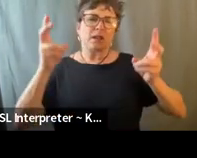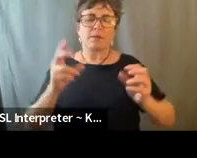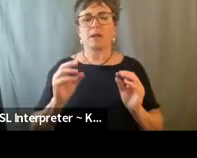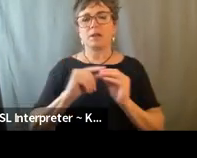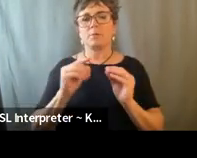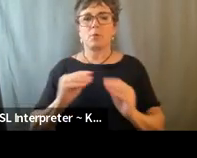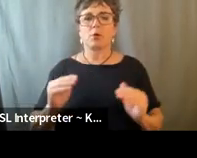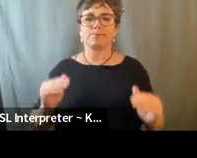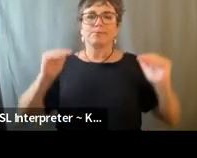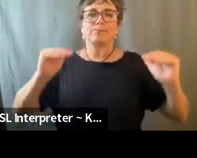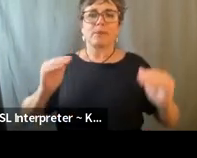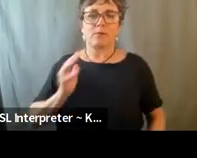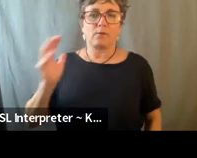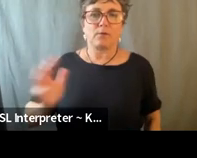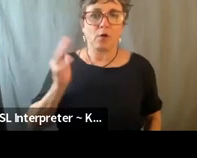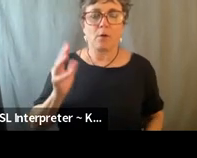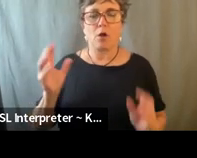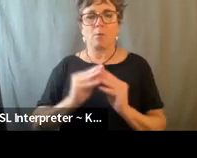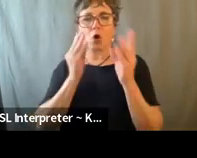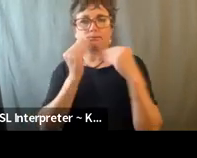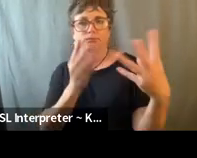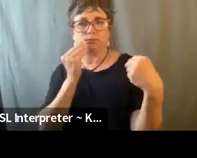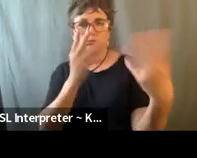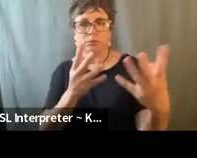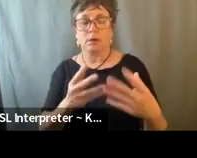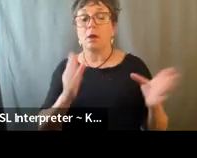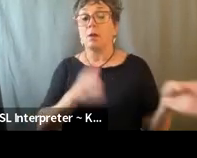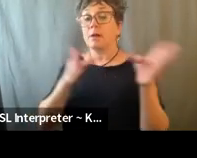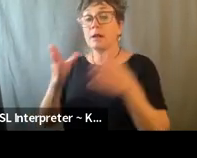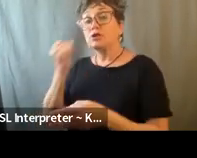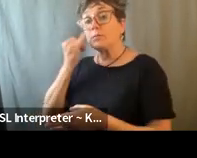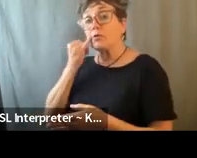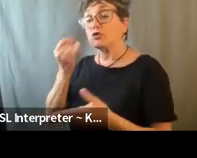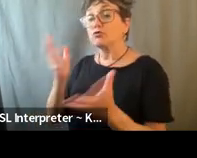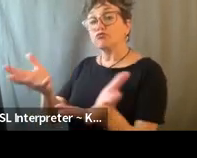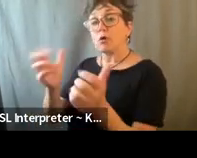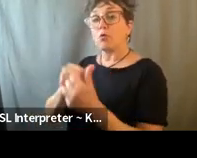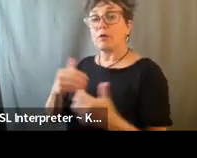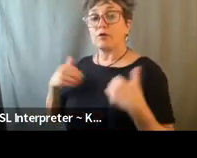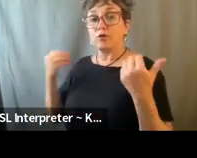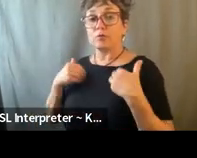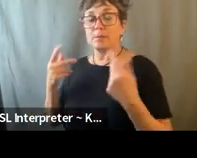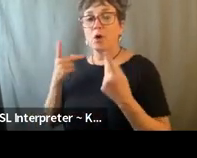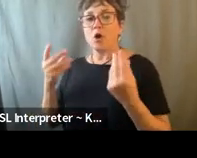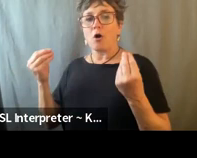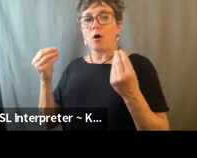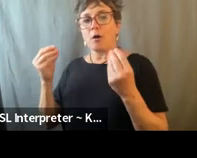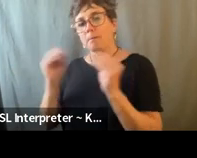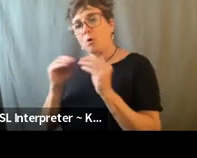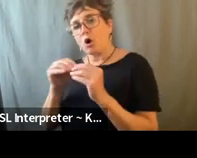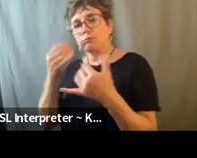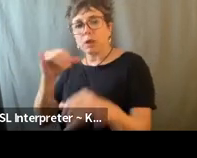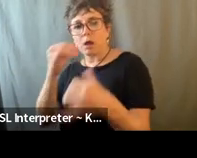little bit more informational. But for youth, let's say, it can be a little bit more fun, like you want to grab